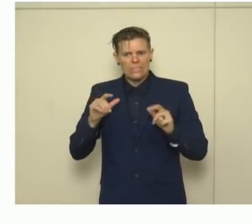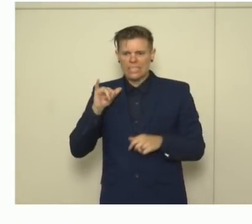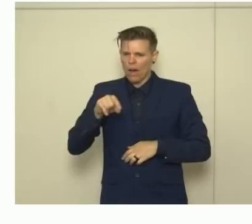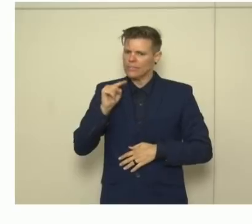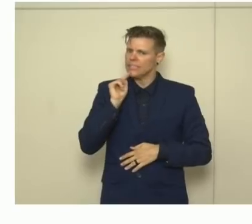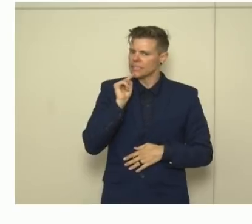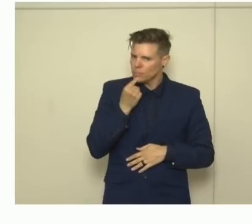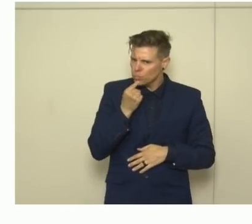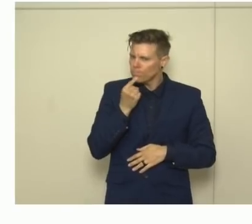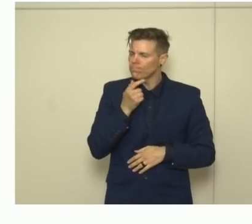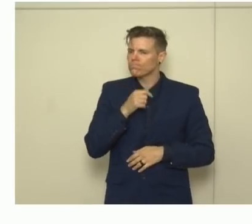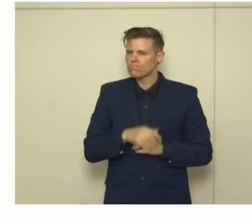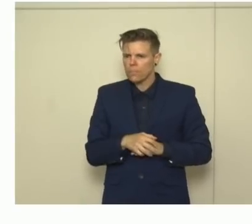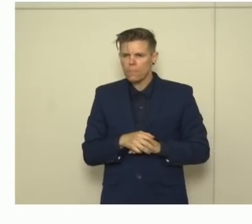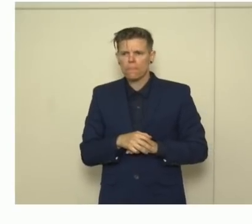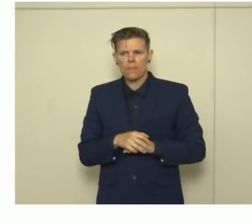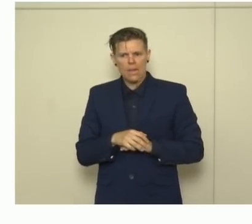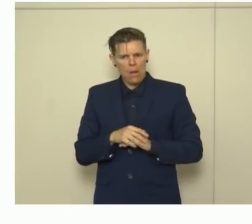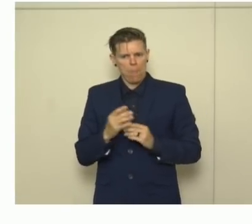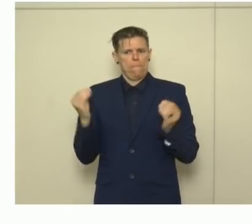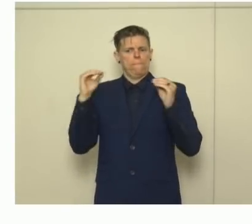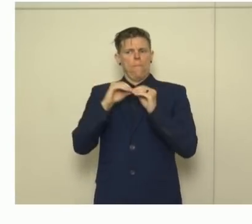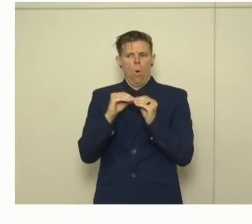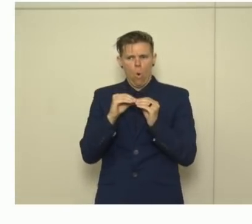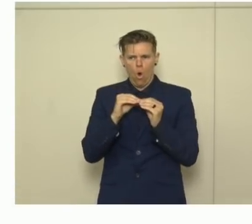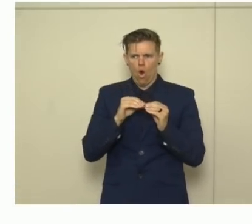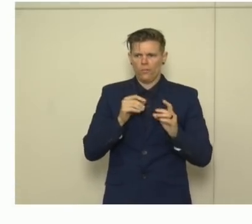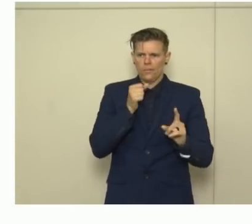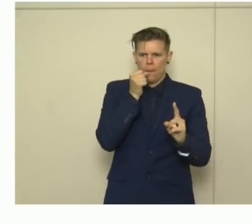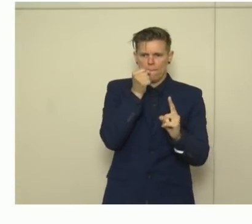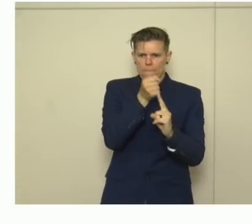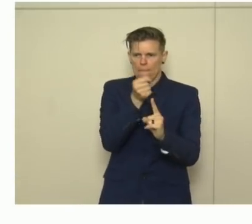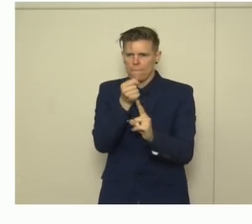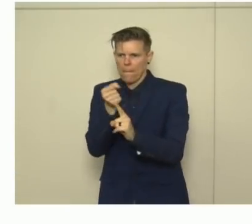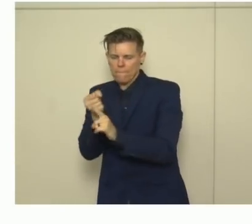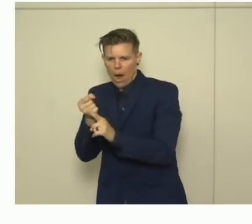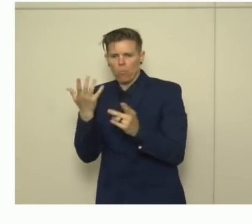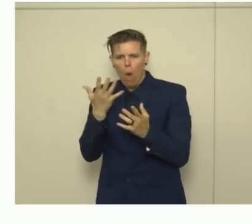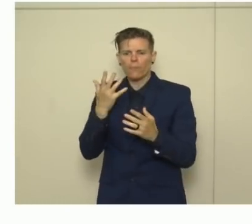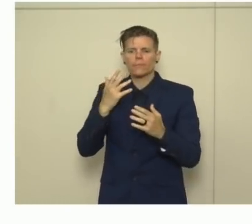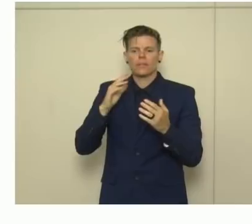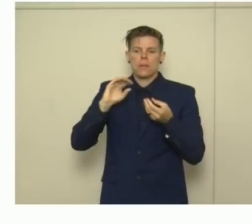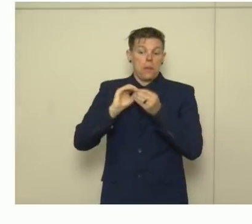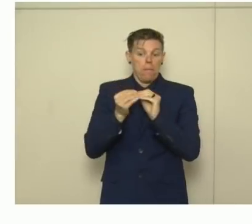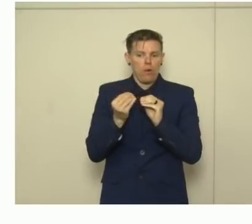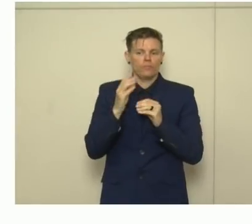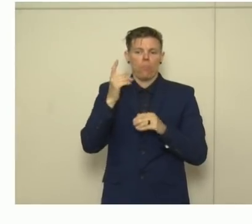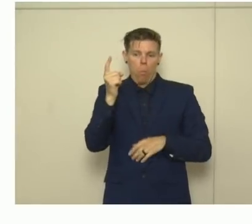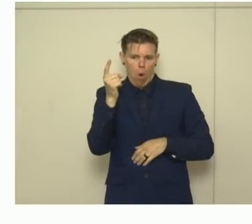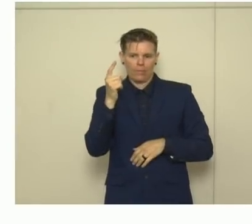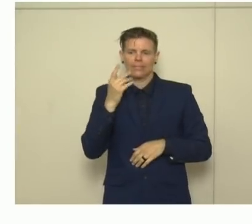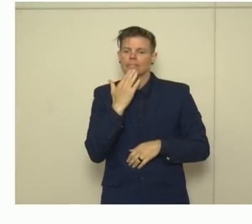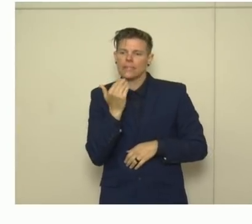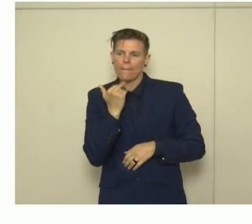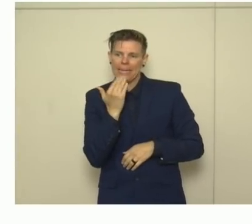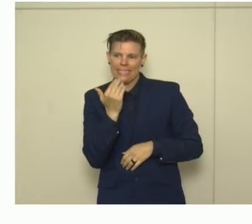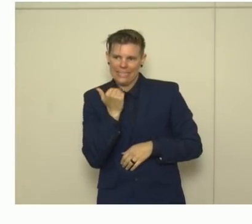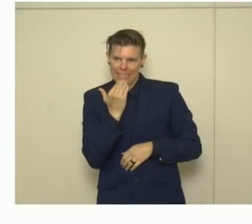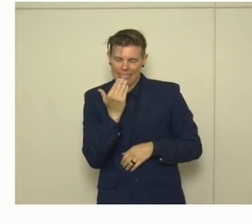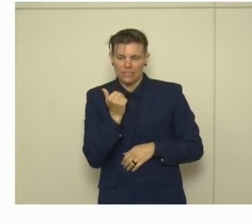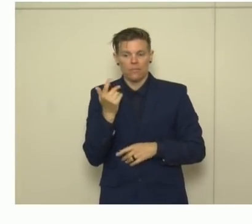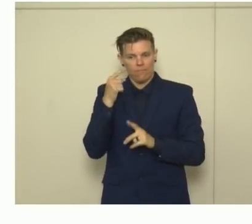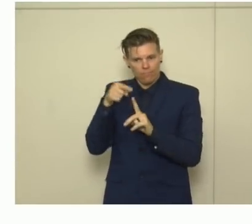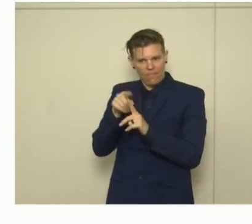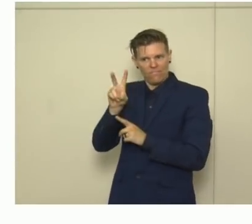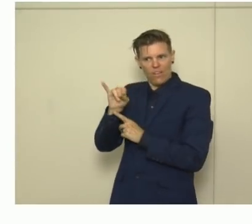type 1 diabetes in kids who have COVID infections. We know that viruses can cause autoimmune responses that can